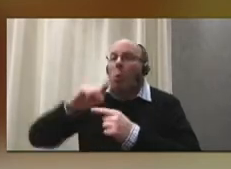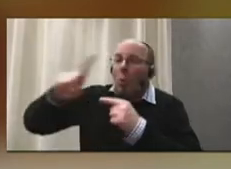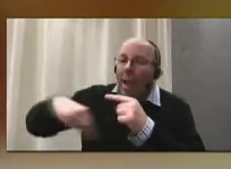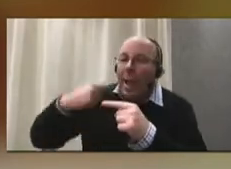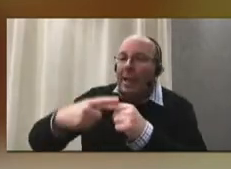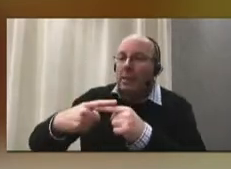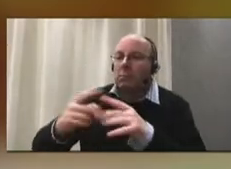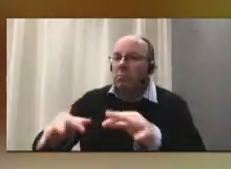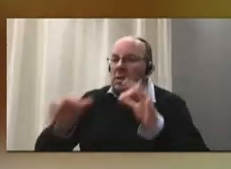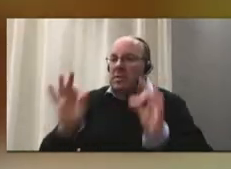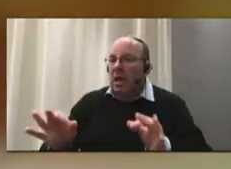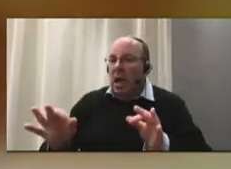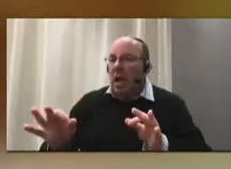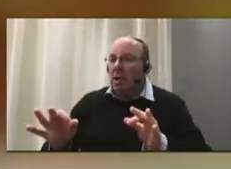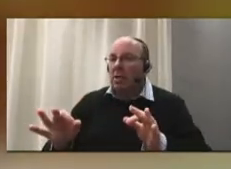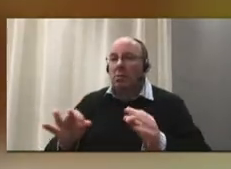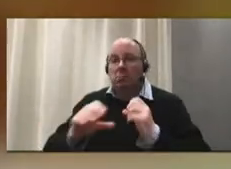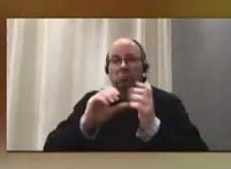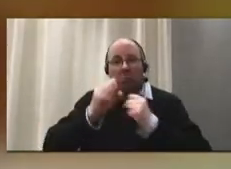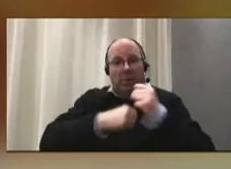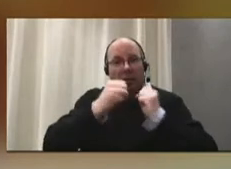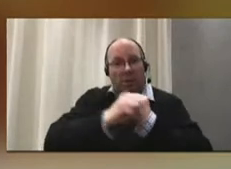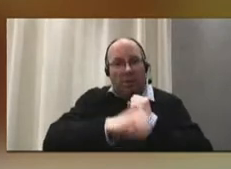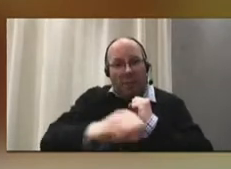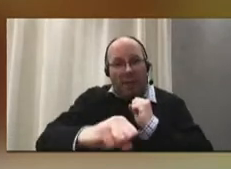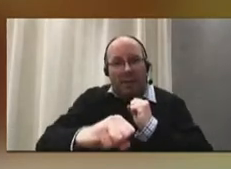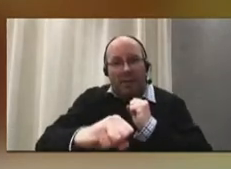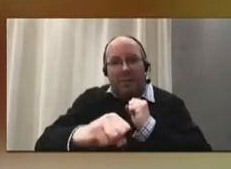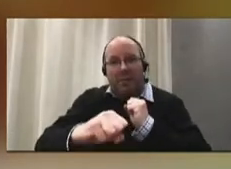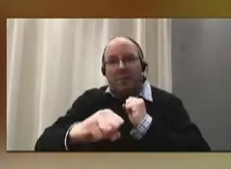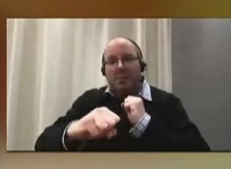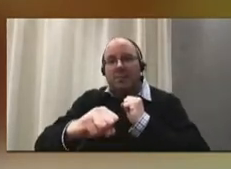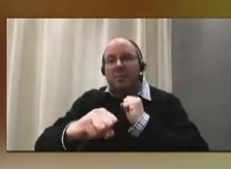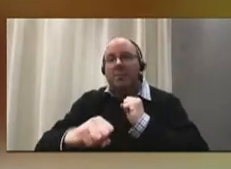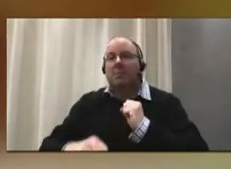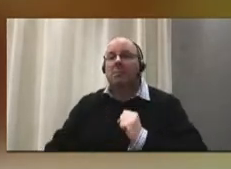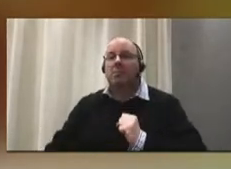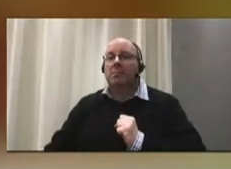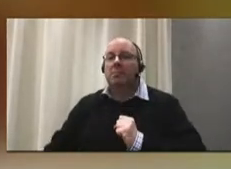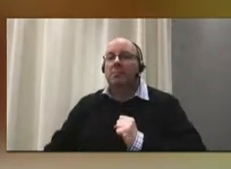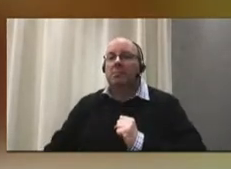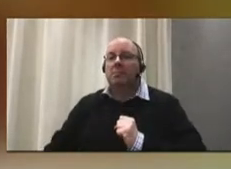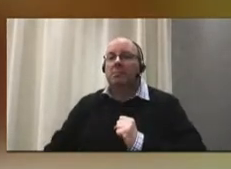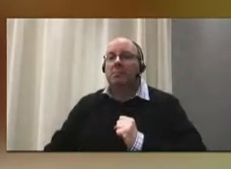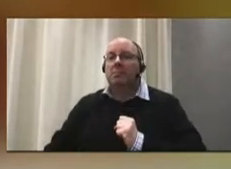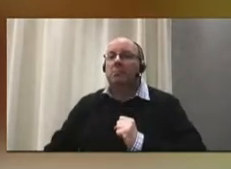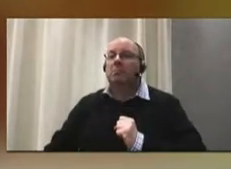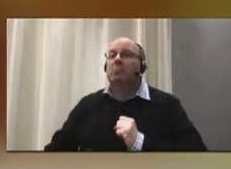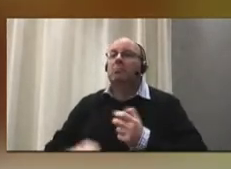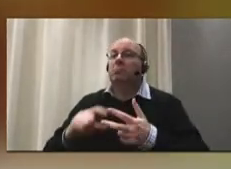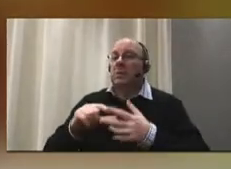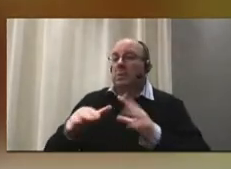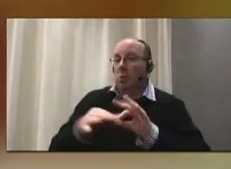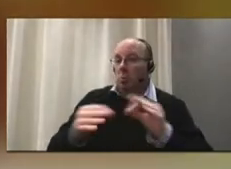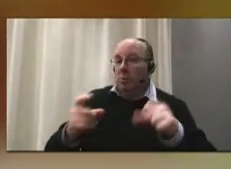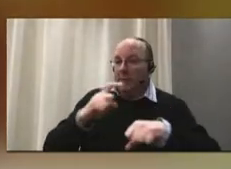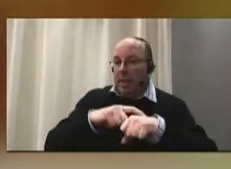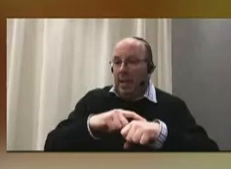everyone else that's listening, what I heard is more time with the most affected students. Face-to-face is